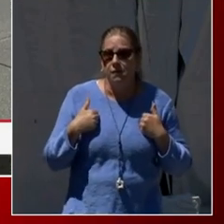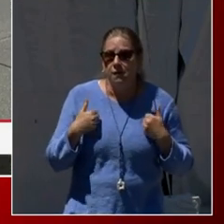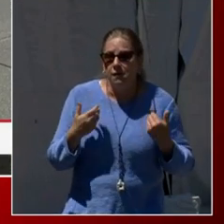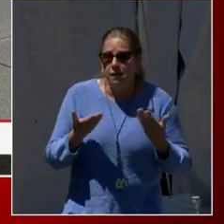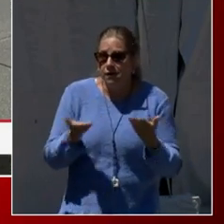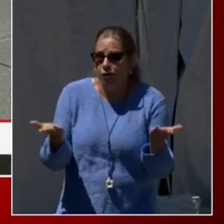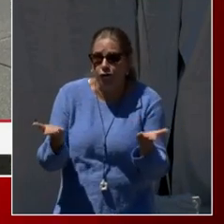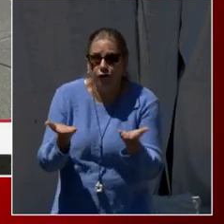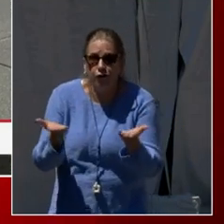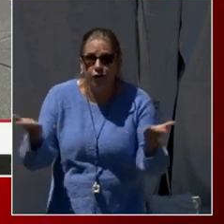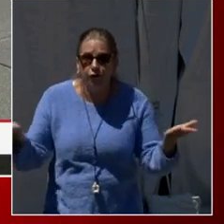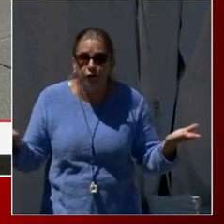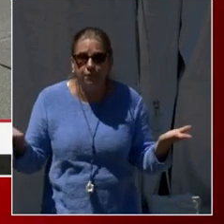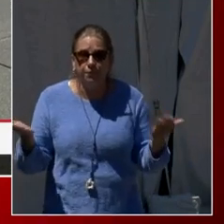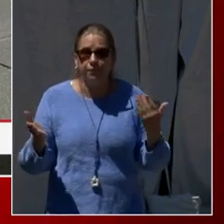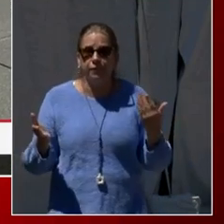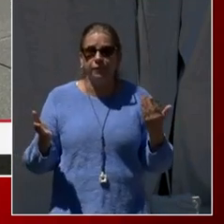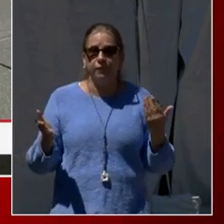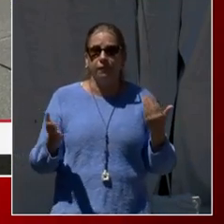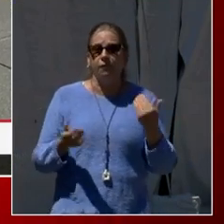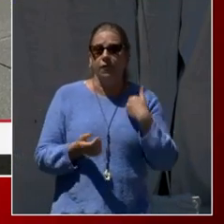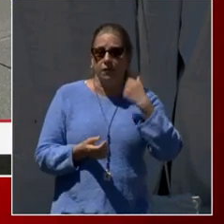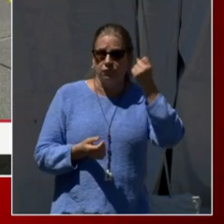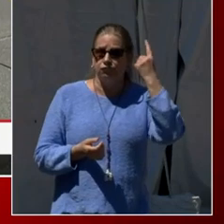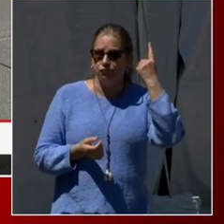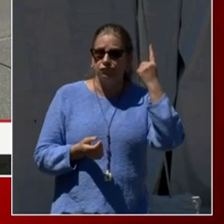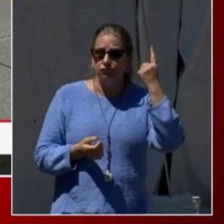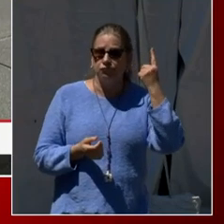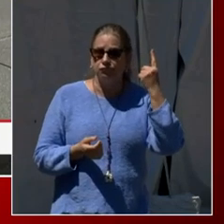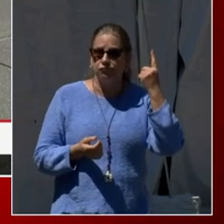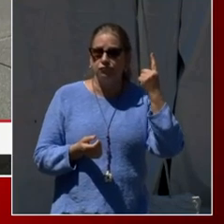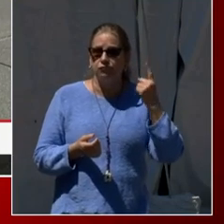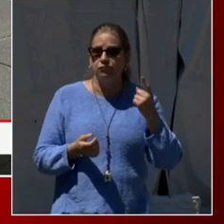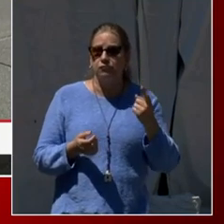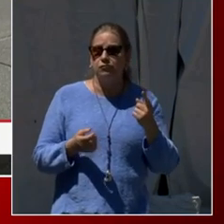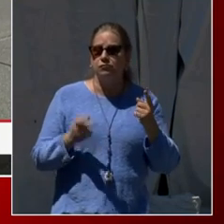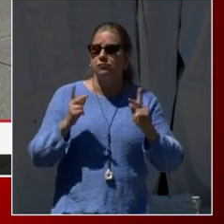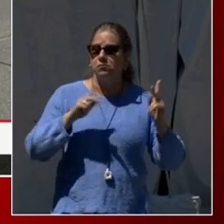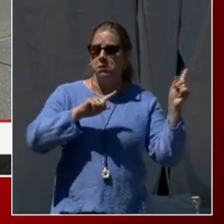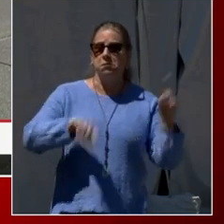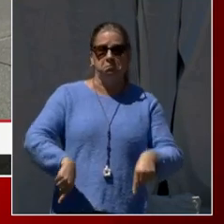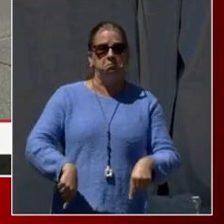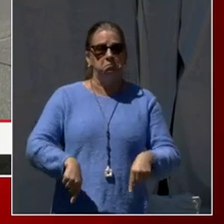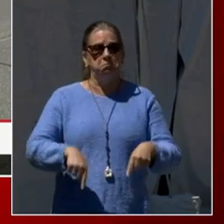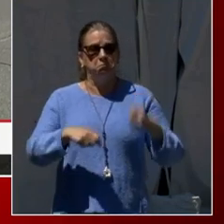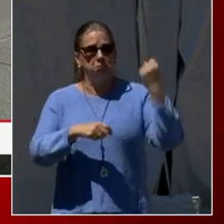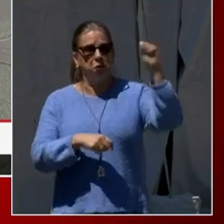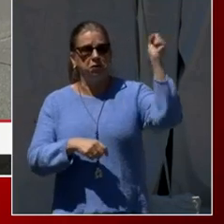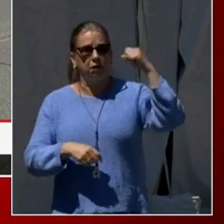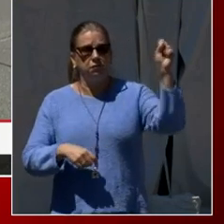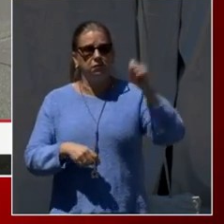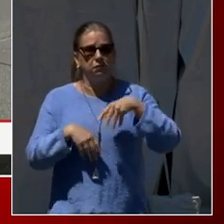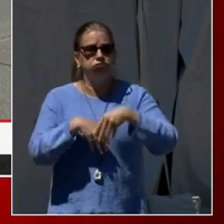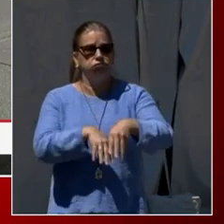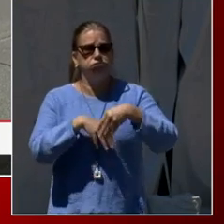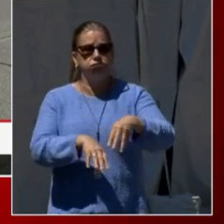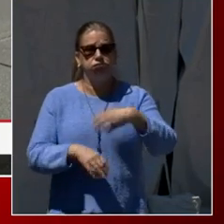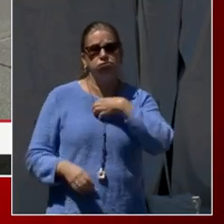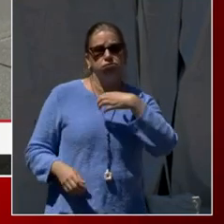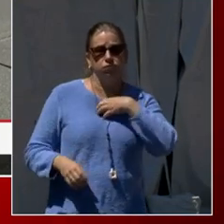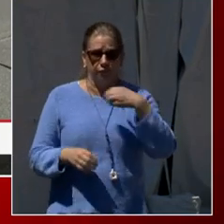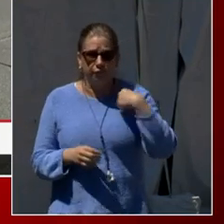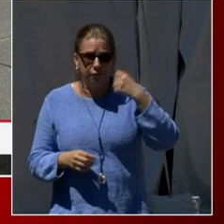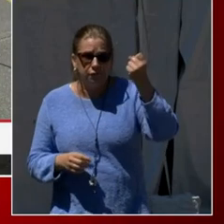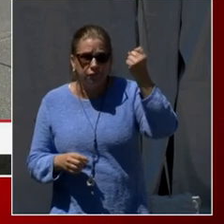with the righteous cause that people are here protesting. Every single American should be outraged by the murder of